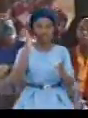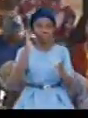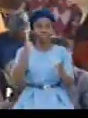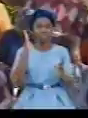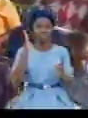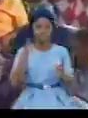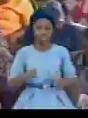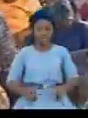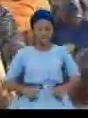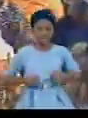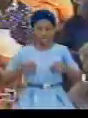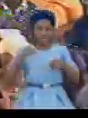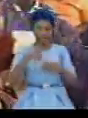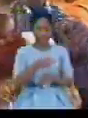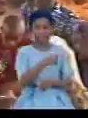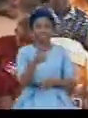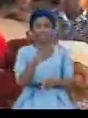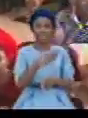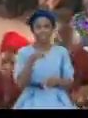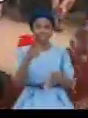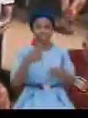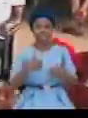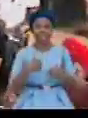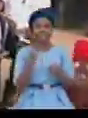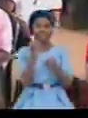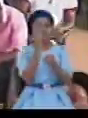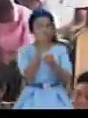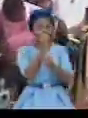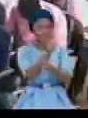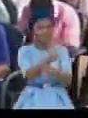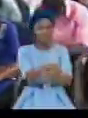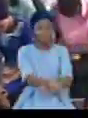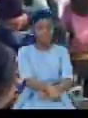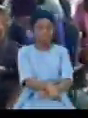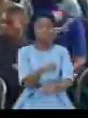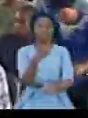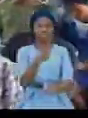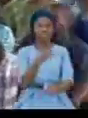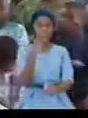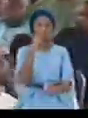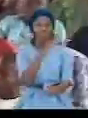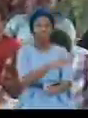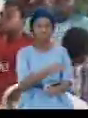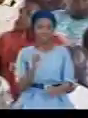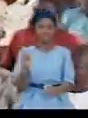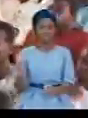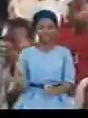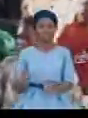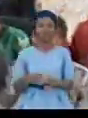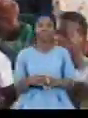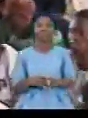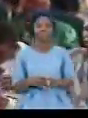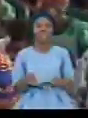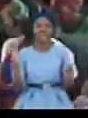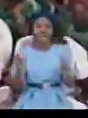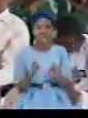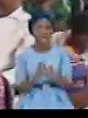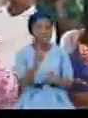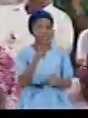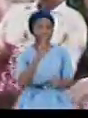you, and ye have overcome the wicked one. As we're going